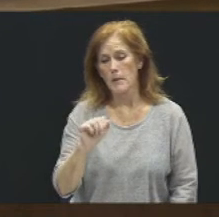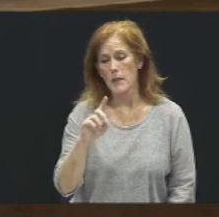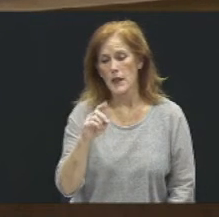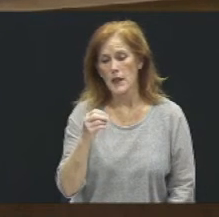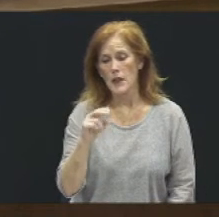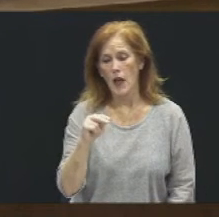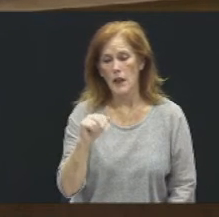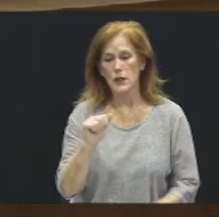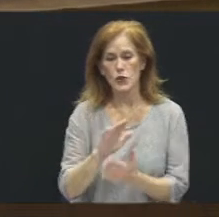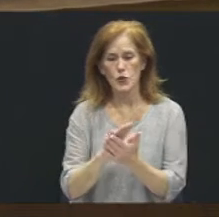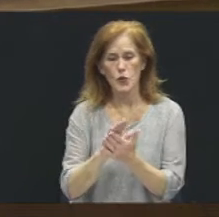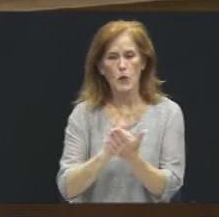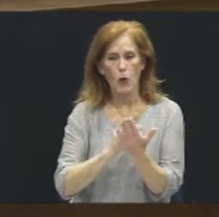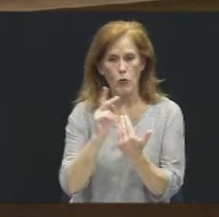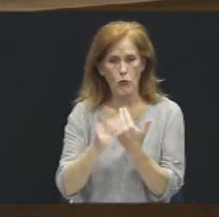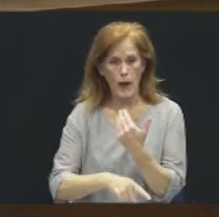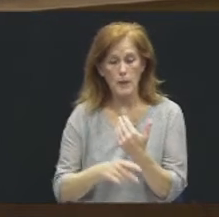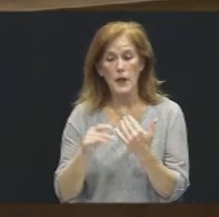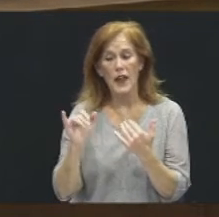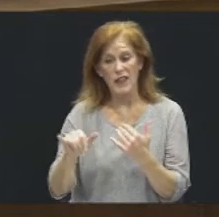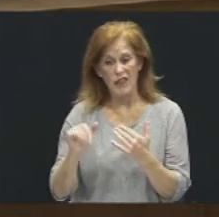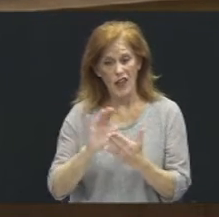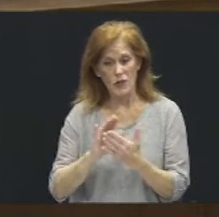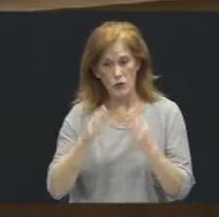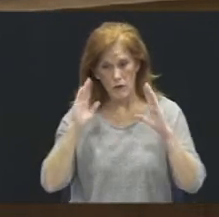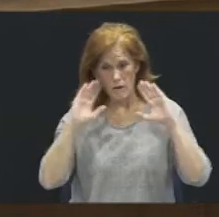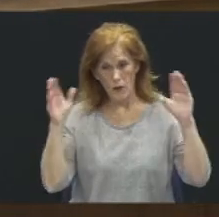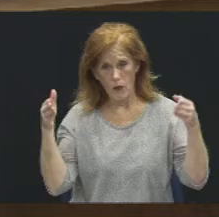Program that is focused on